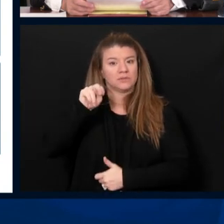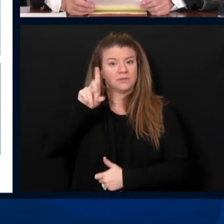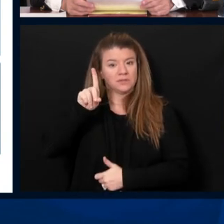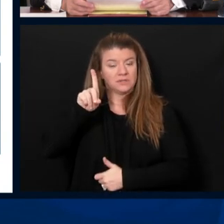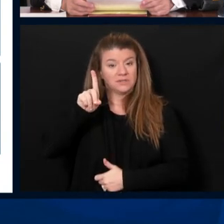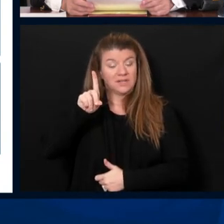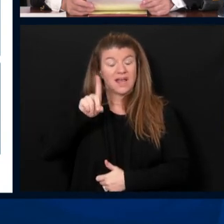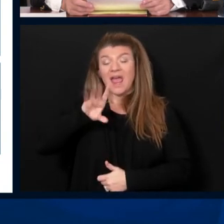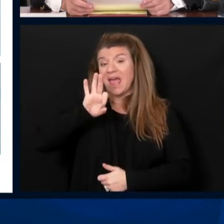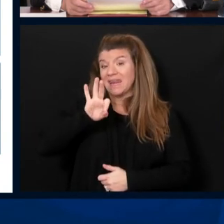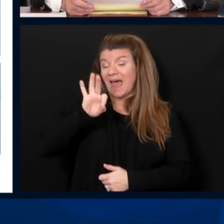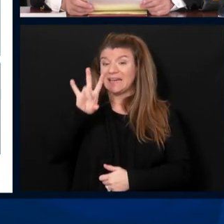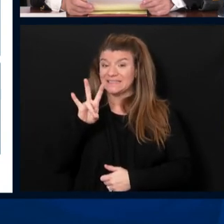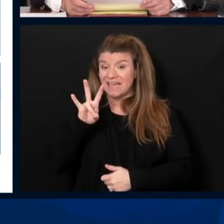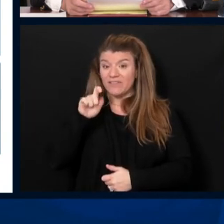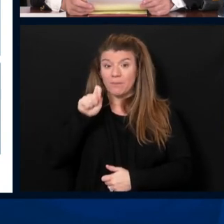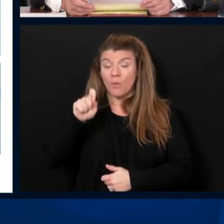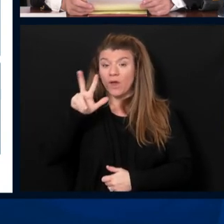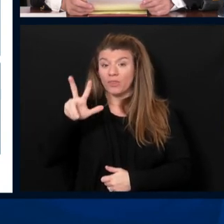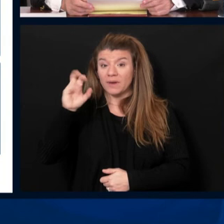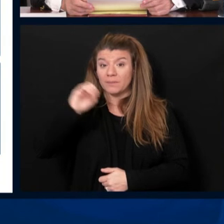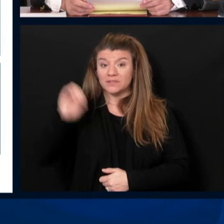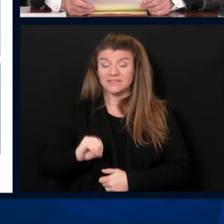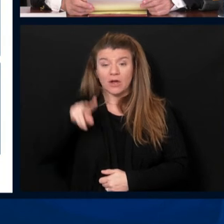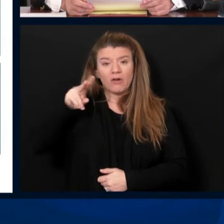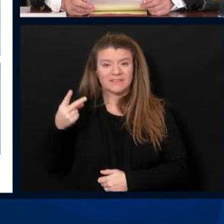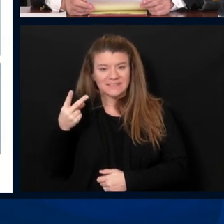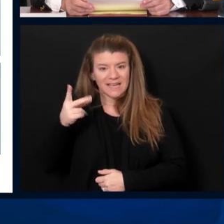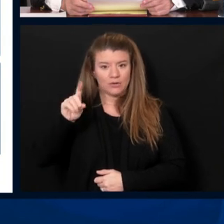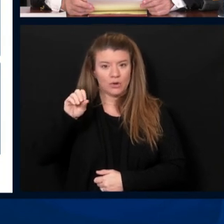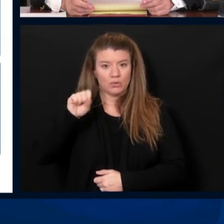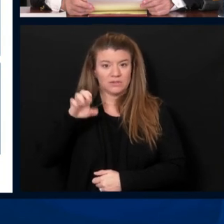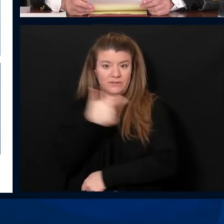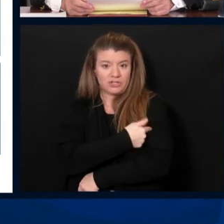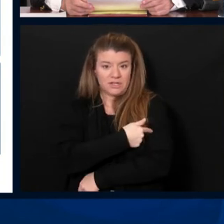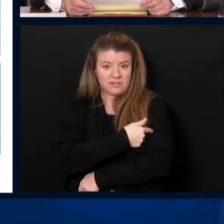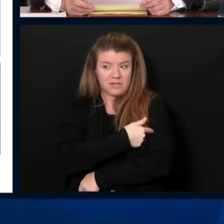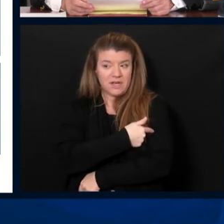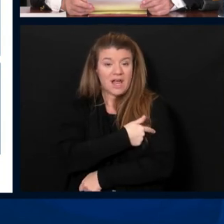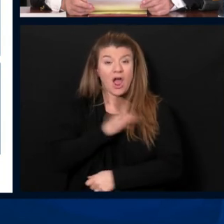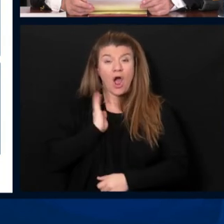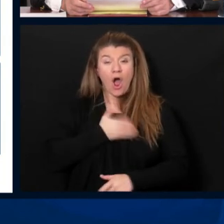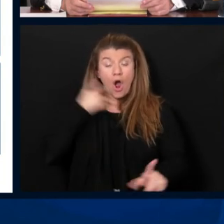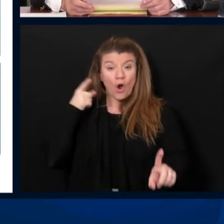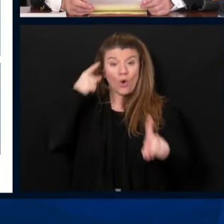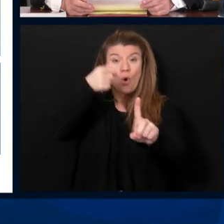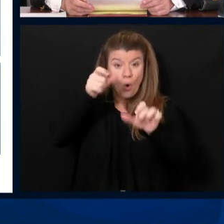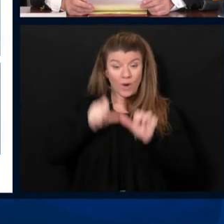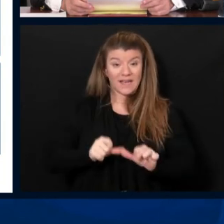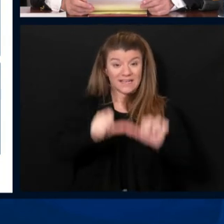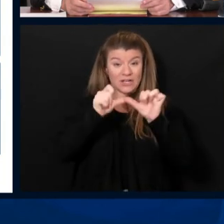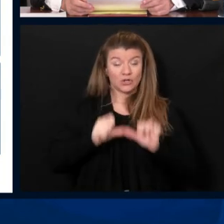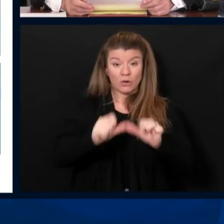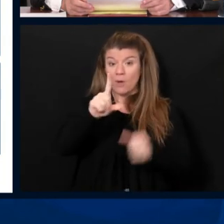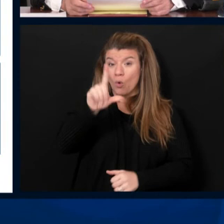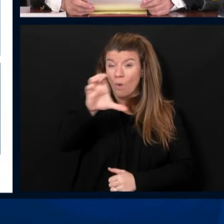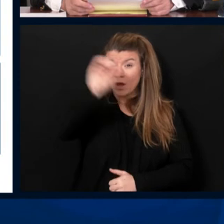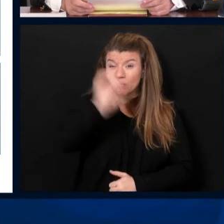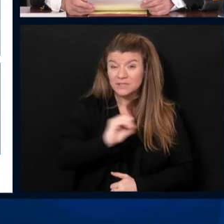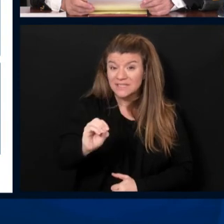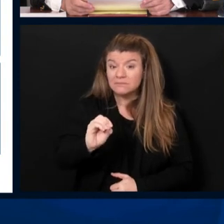and 97.3% on our second round doses. Our goal continues to be 100%. To